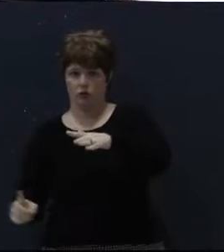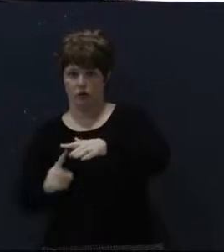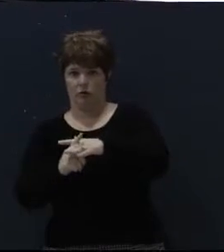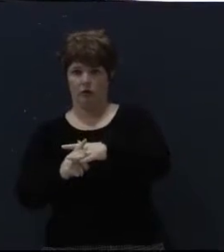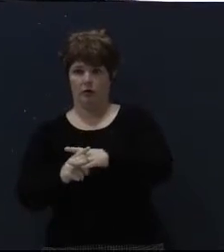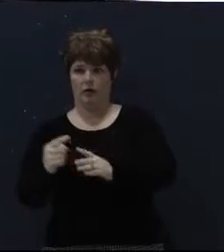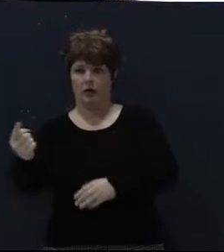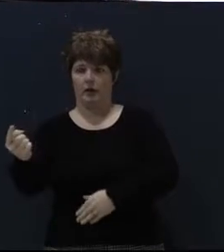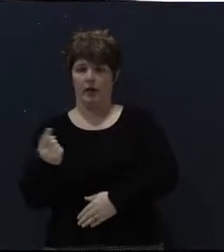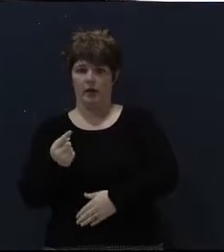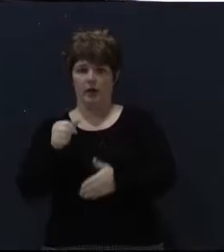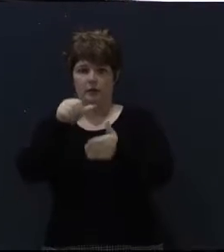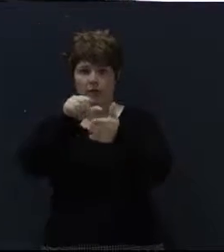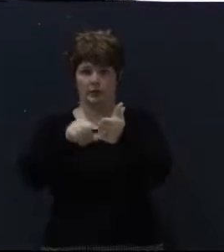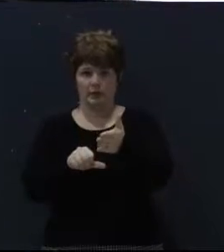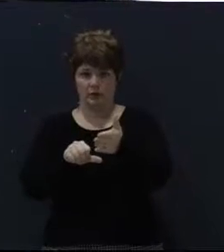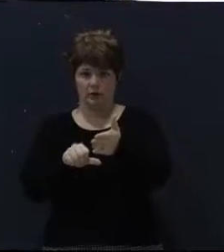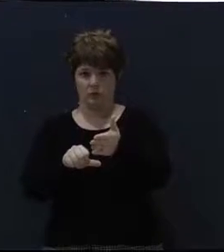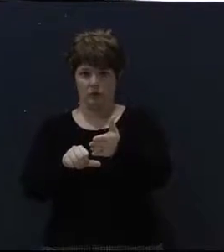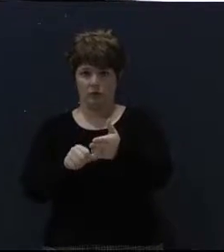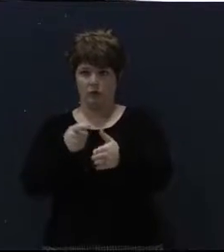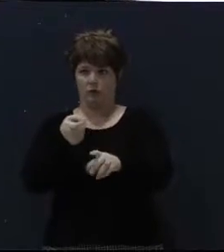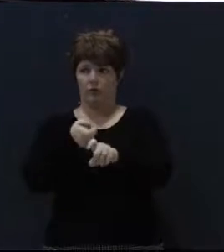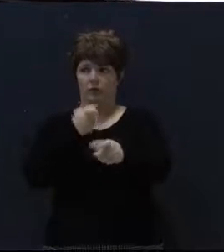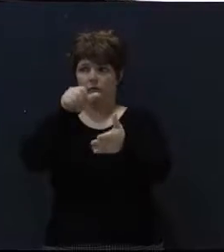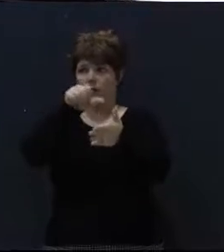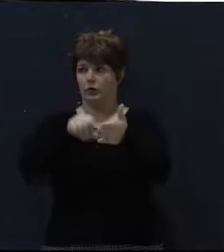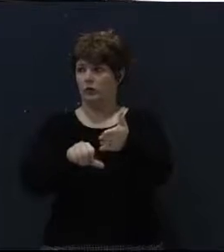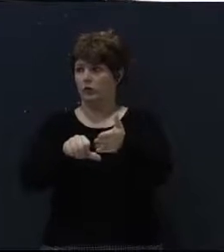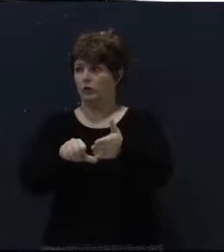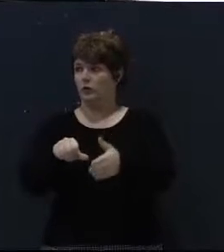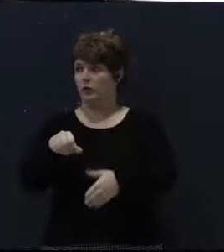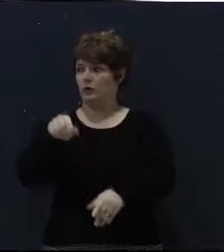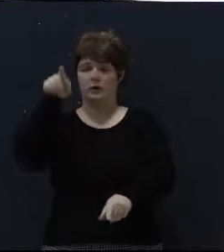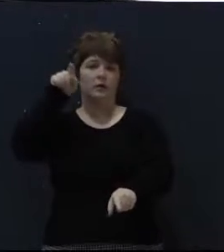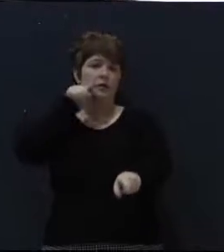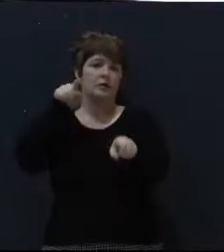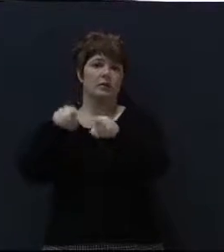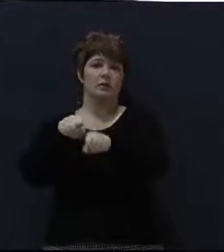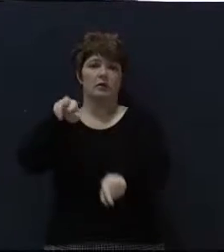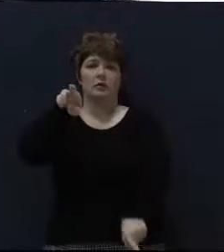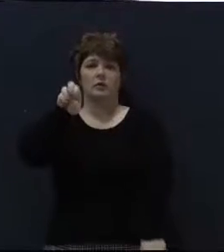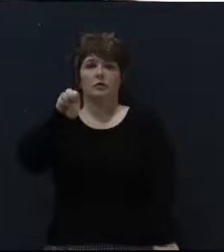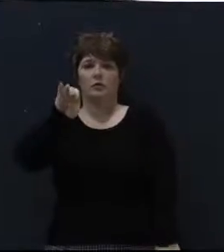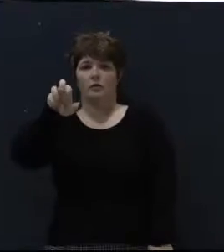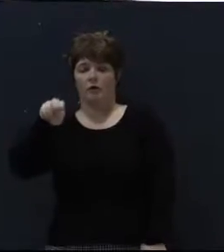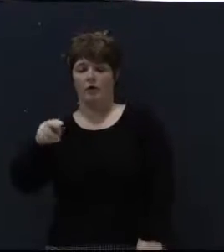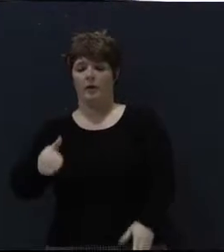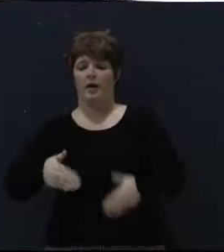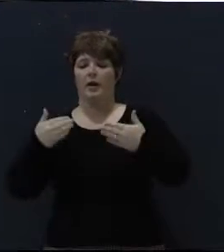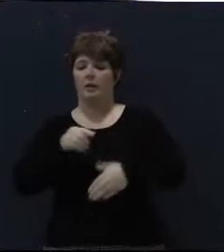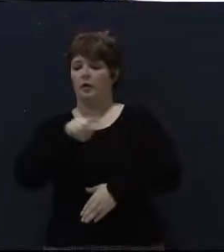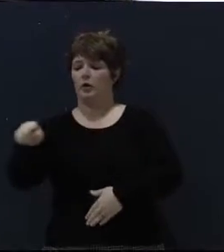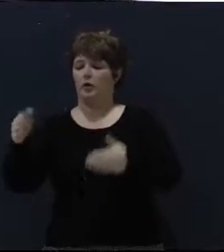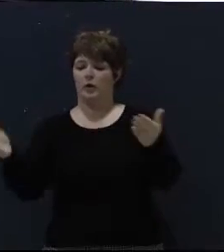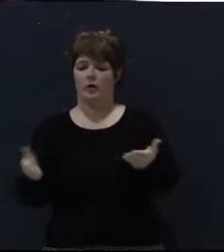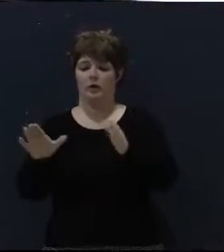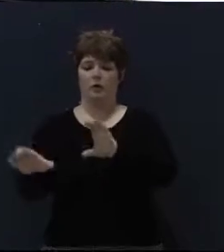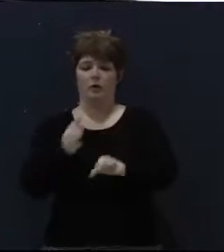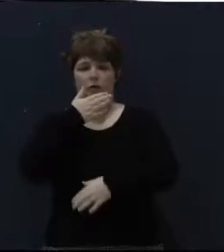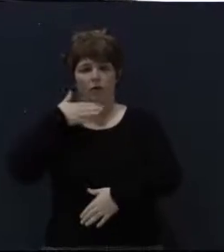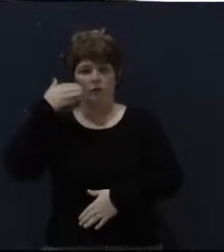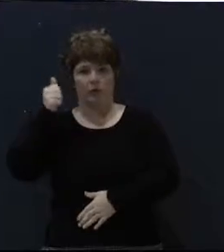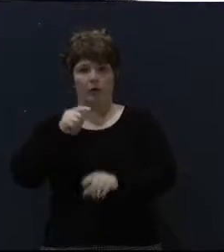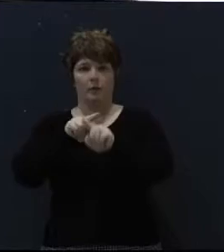back from surgery. Sister Robin, good to see you today. And I'm glad you're back and doing better. And we missed you, but I'm glad that God